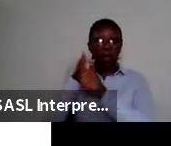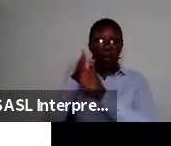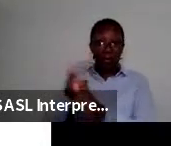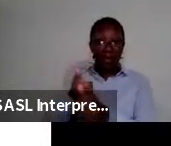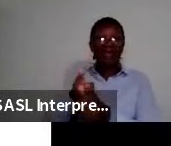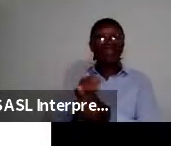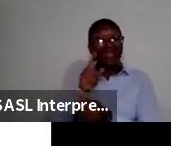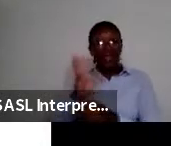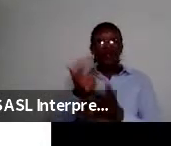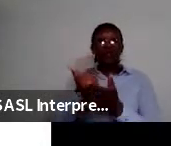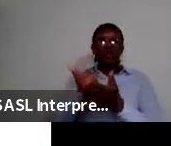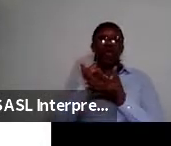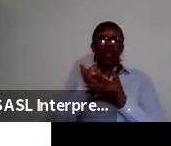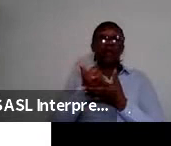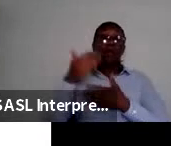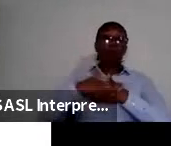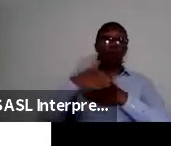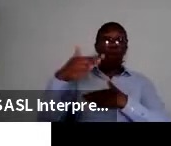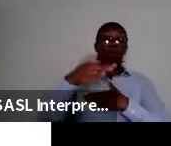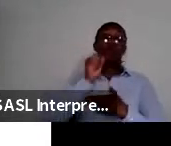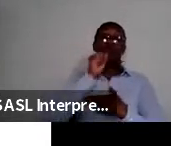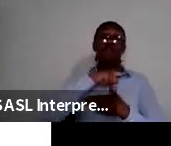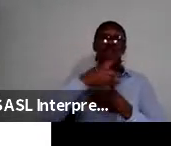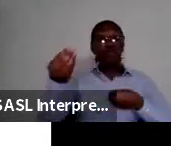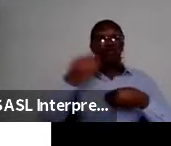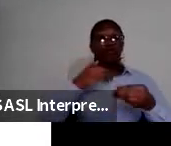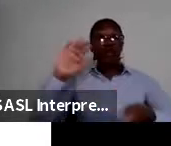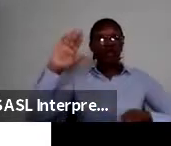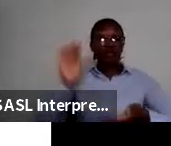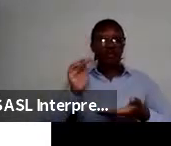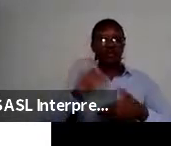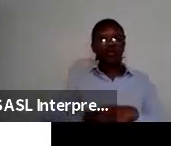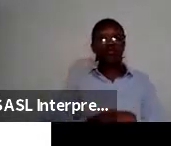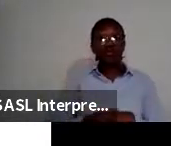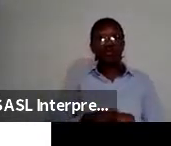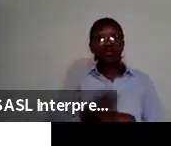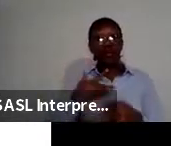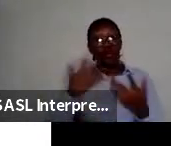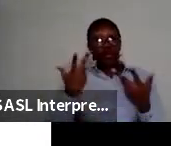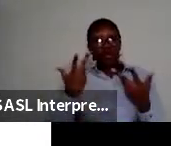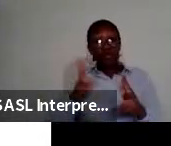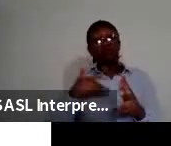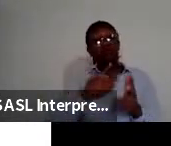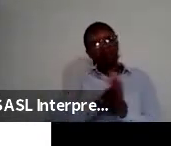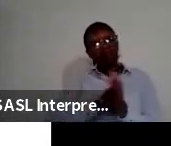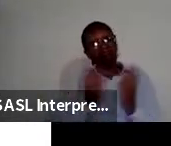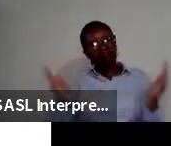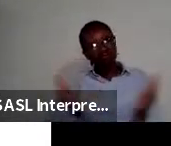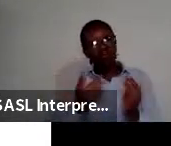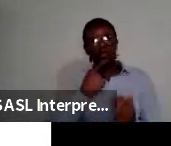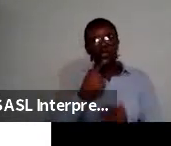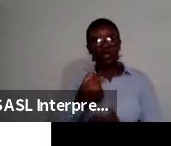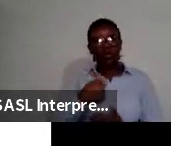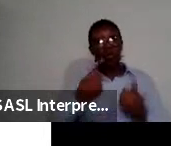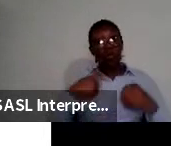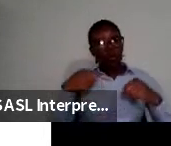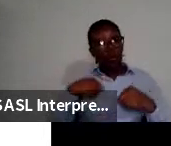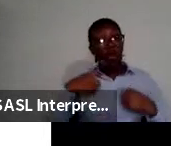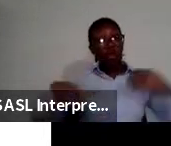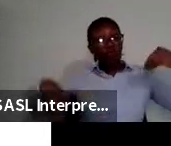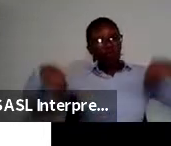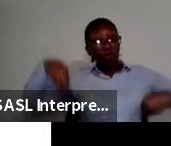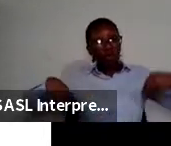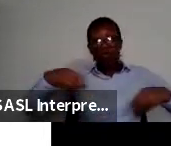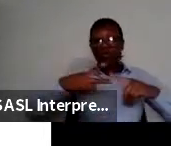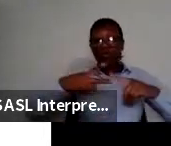that particular one as per industry. We have also committed ourselves to substantially reduce corruption and bribery